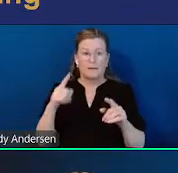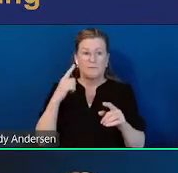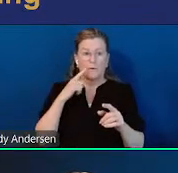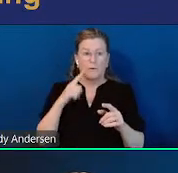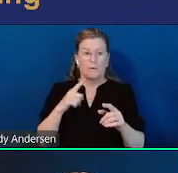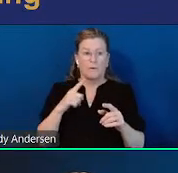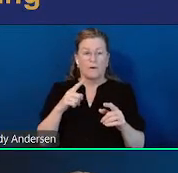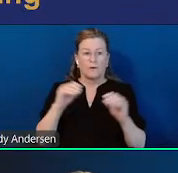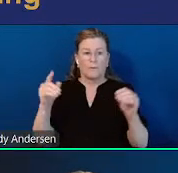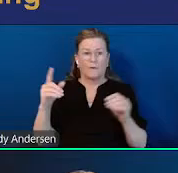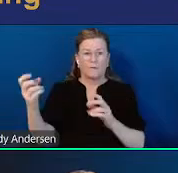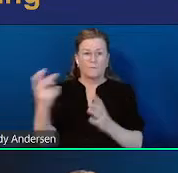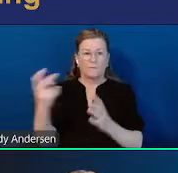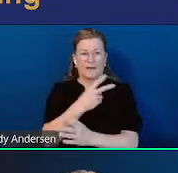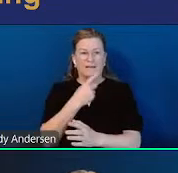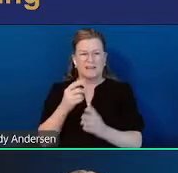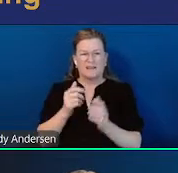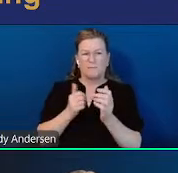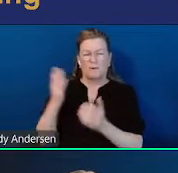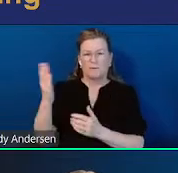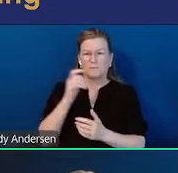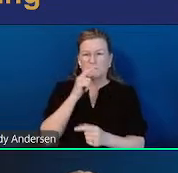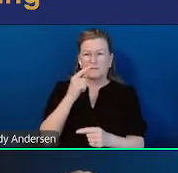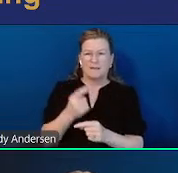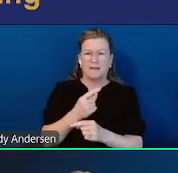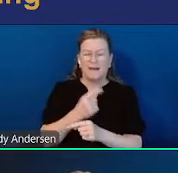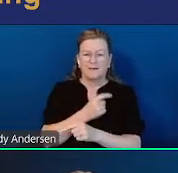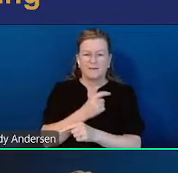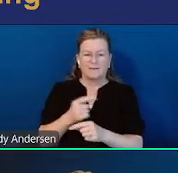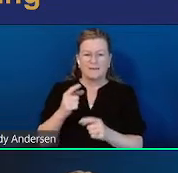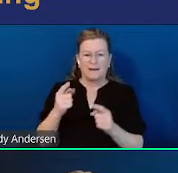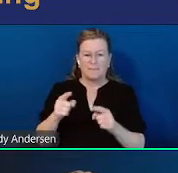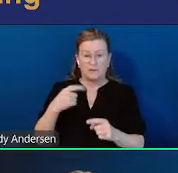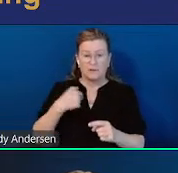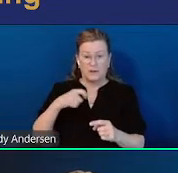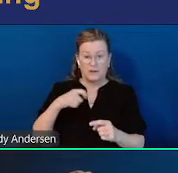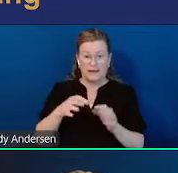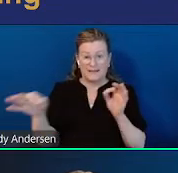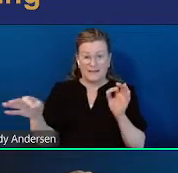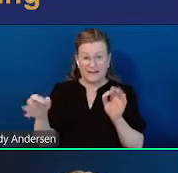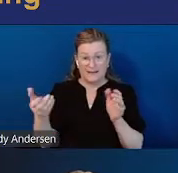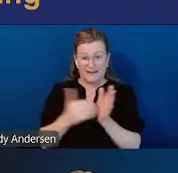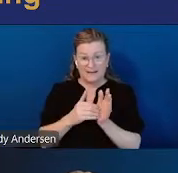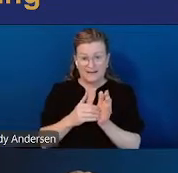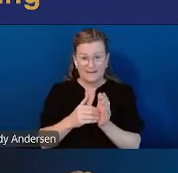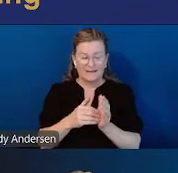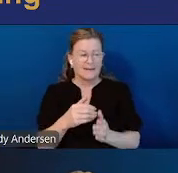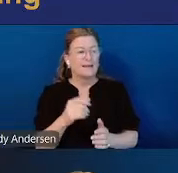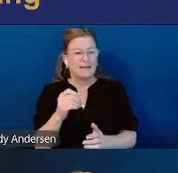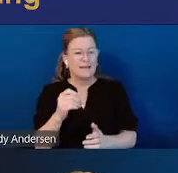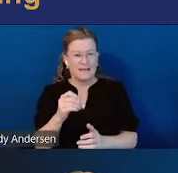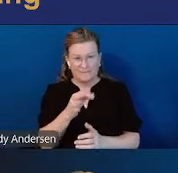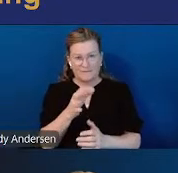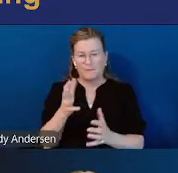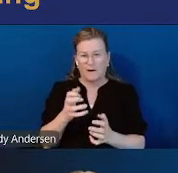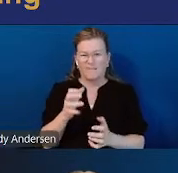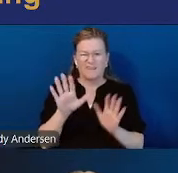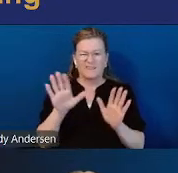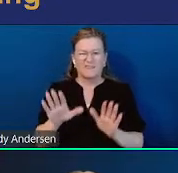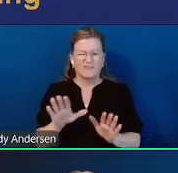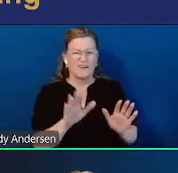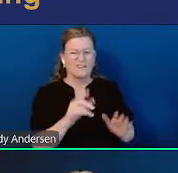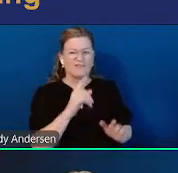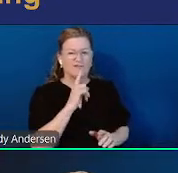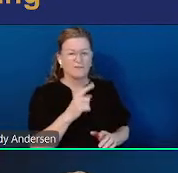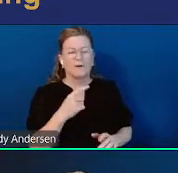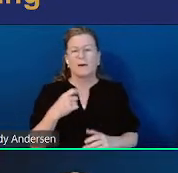so nobody goes back and says the motion wasn't actually made, do I need to go back and restate it also? If you'd like to, that'd be great. Okay, I'll